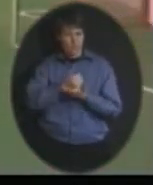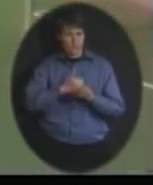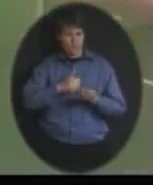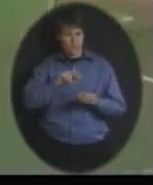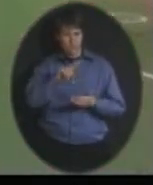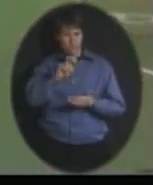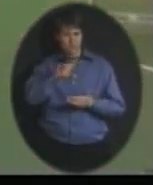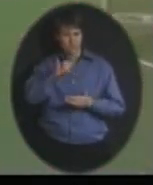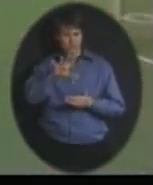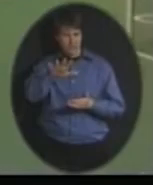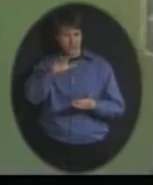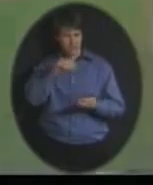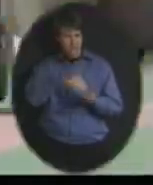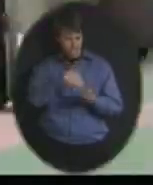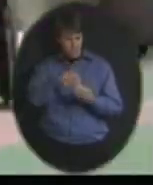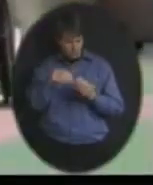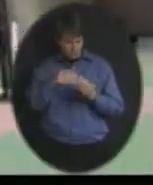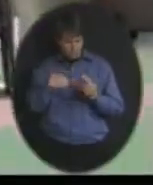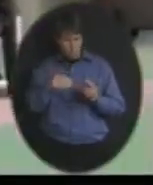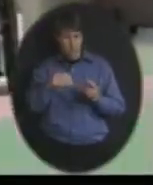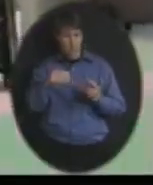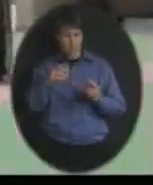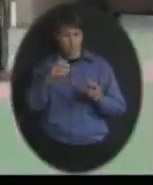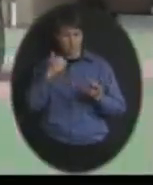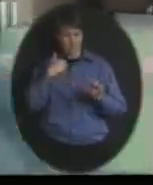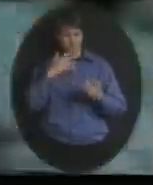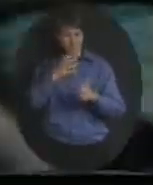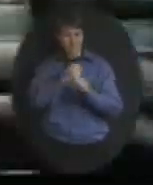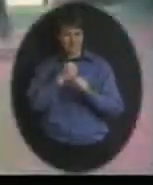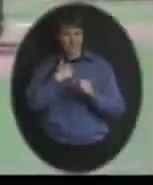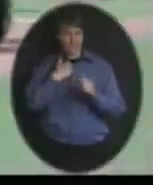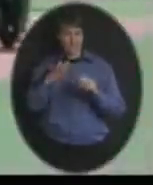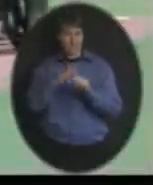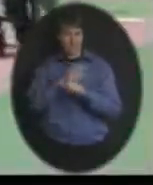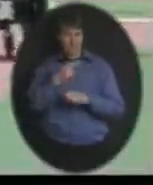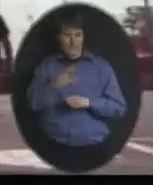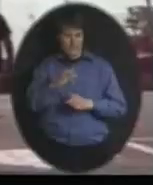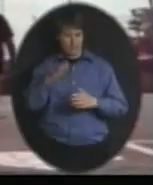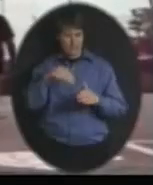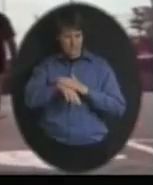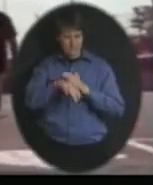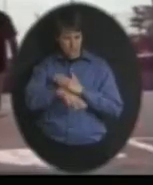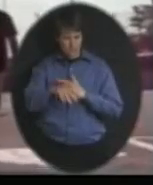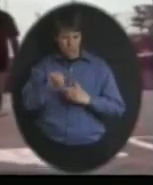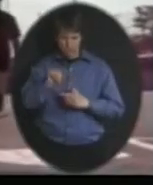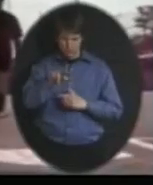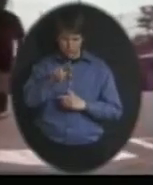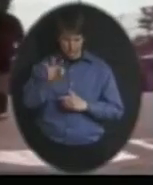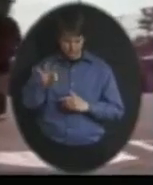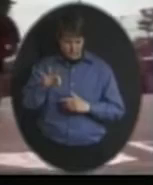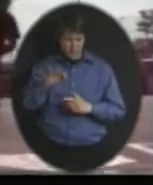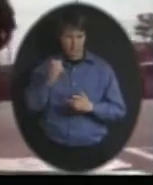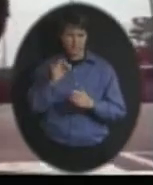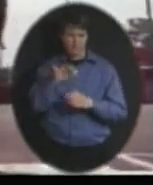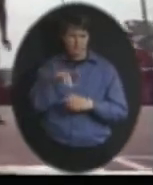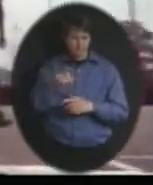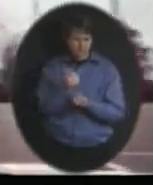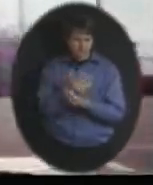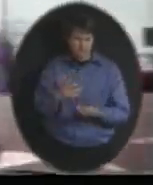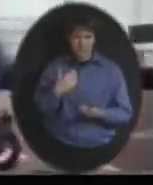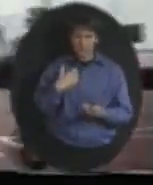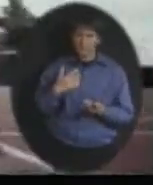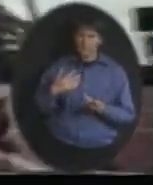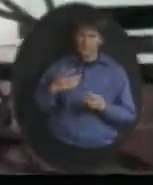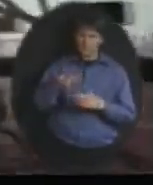a state-of-the-art synthetic turf field that's fully handicap accessible. The field opened last April. The